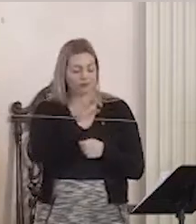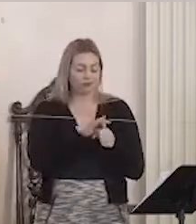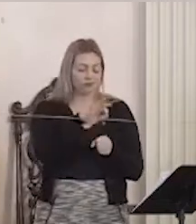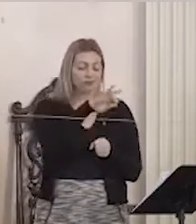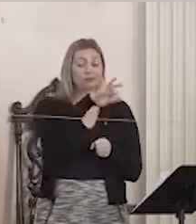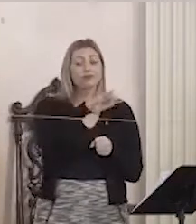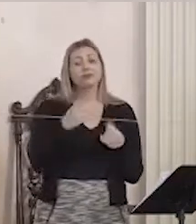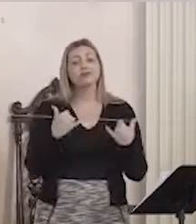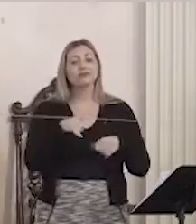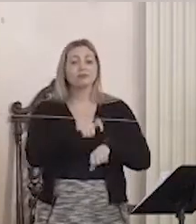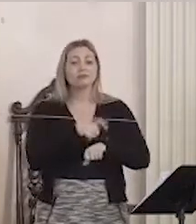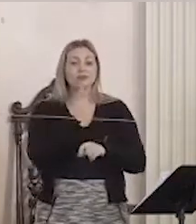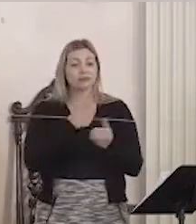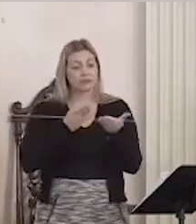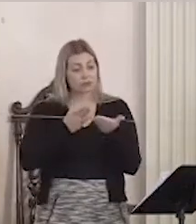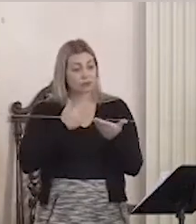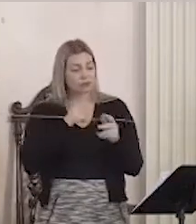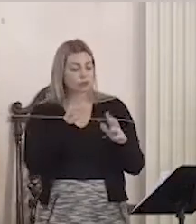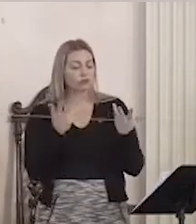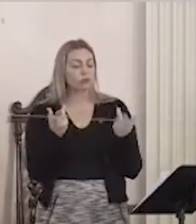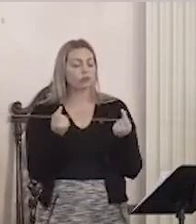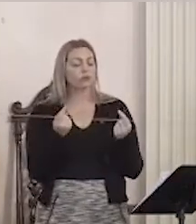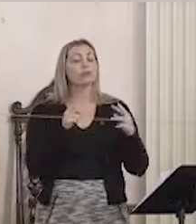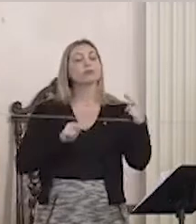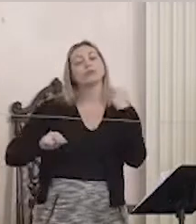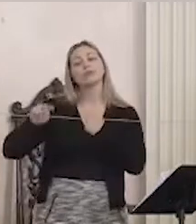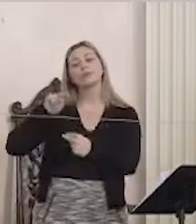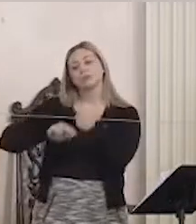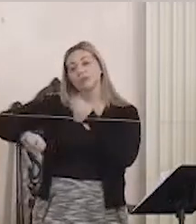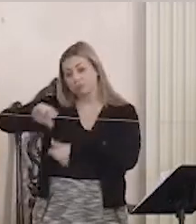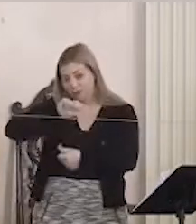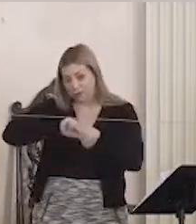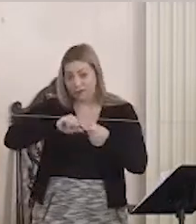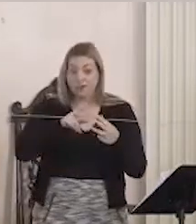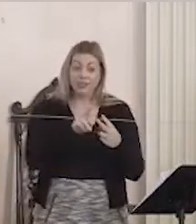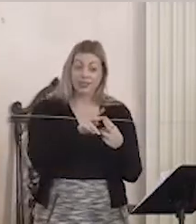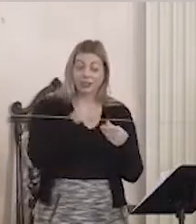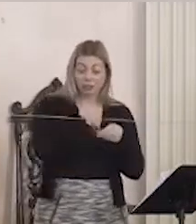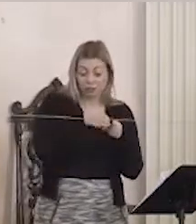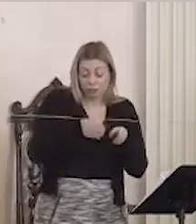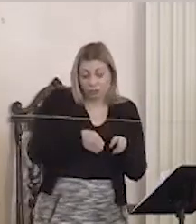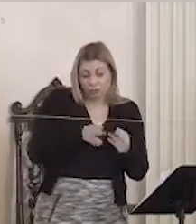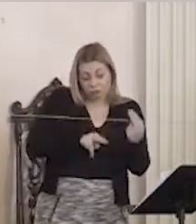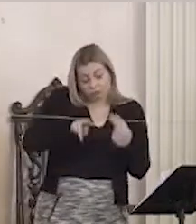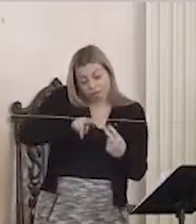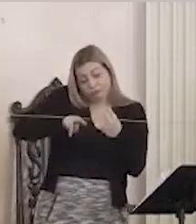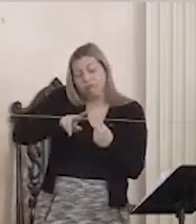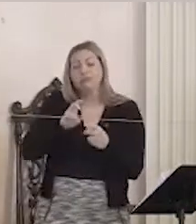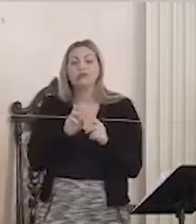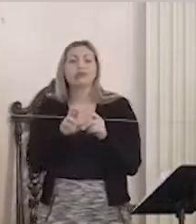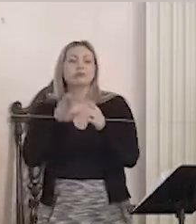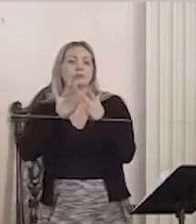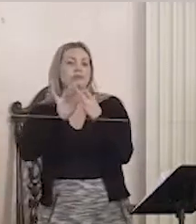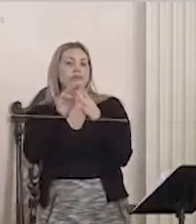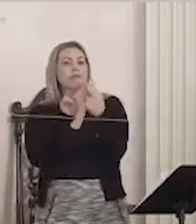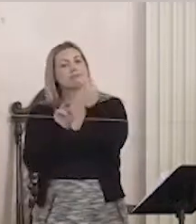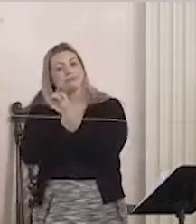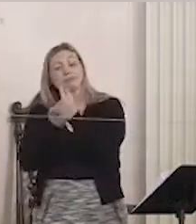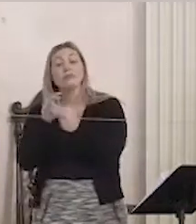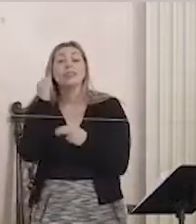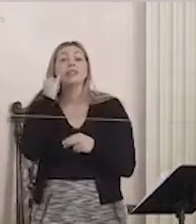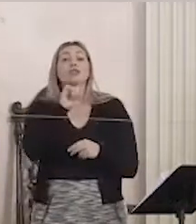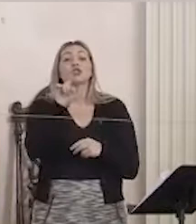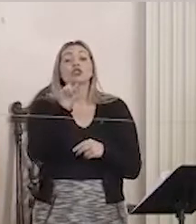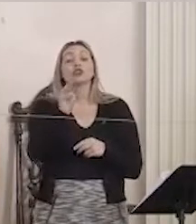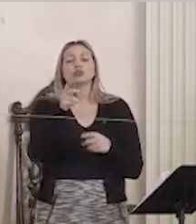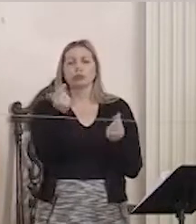is the time in our service when we behold one another, either in person or online. If you're on Zoom, put